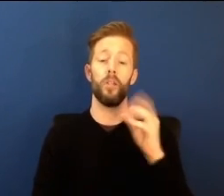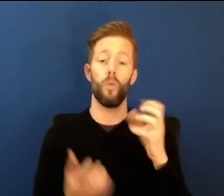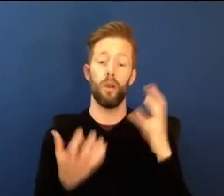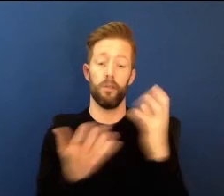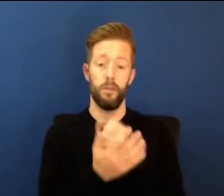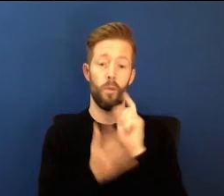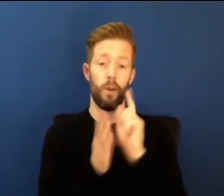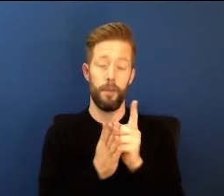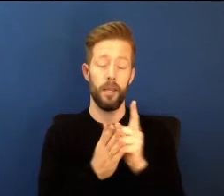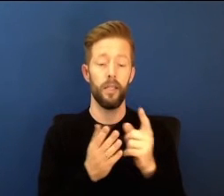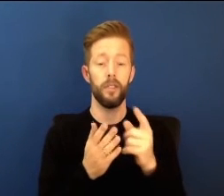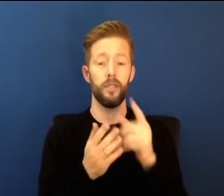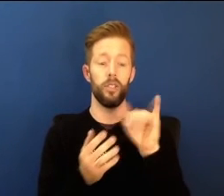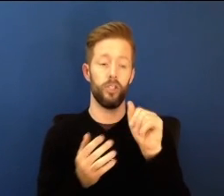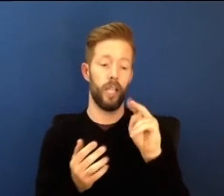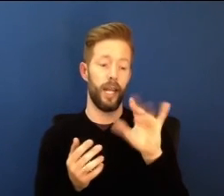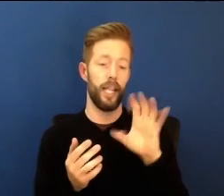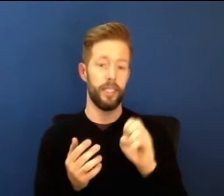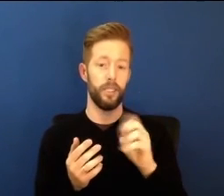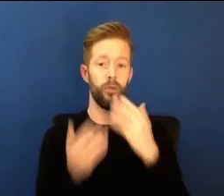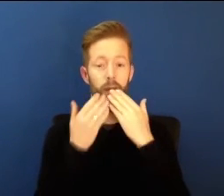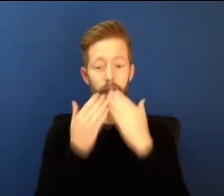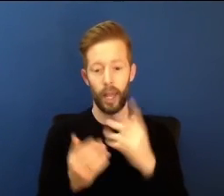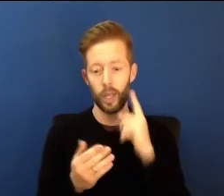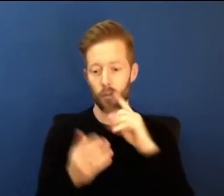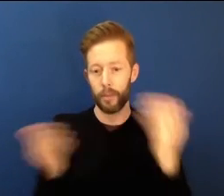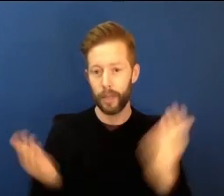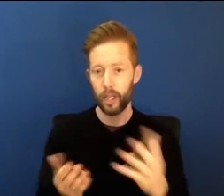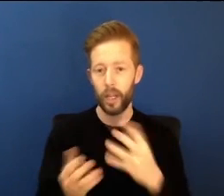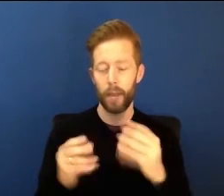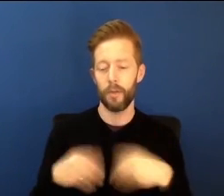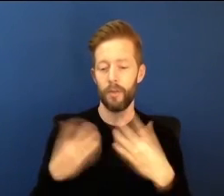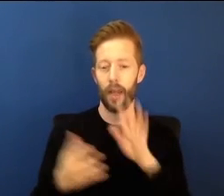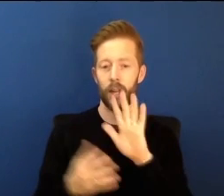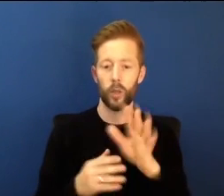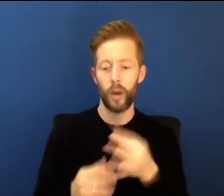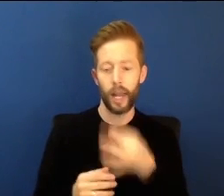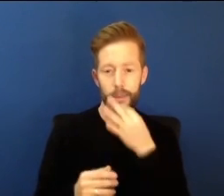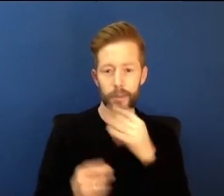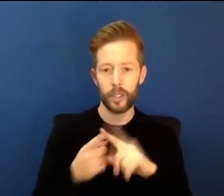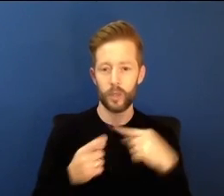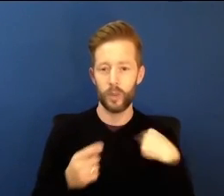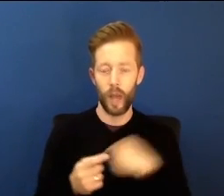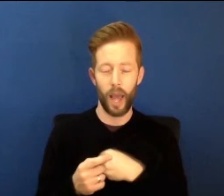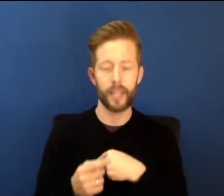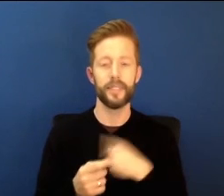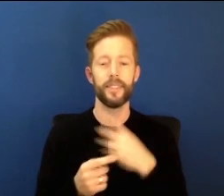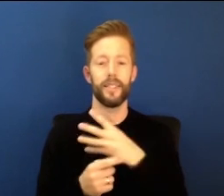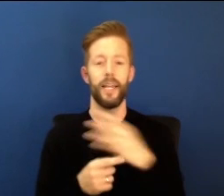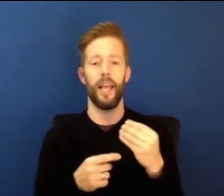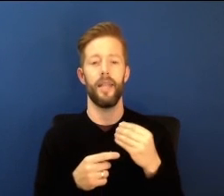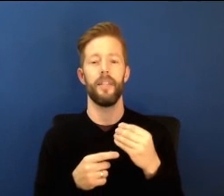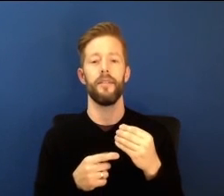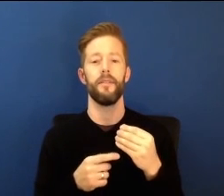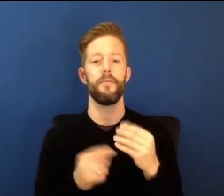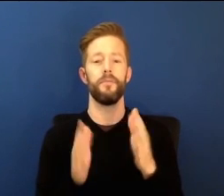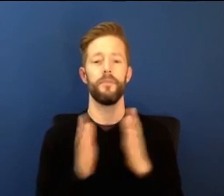But I did want to take a minute, Janice, to thank you for being here and providing your expertise to us,